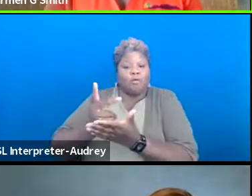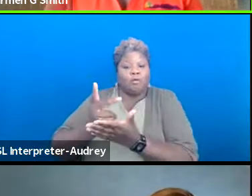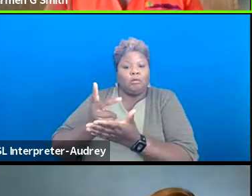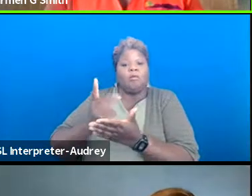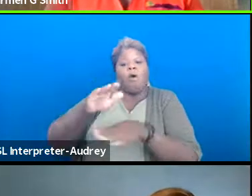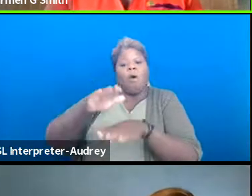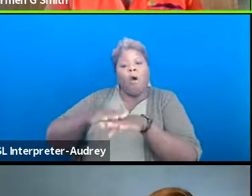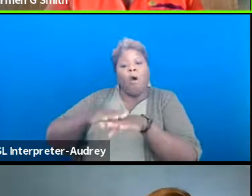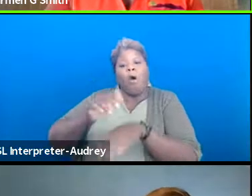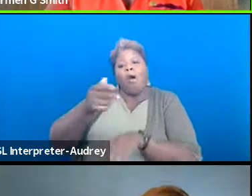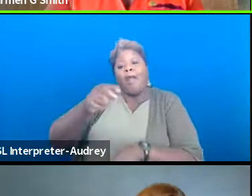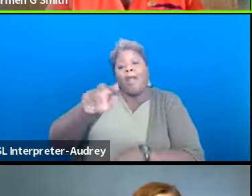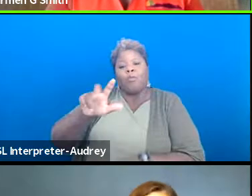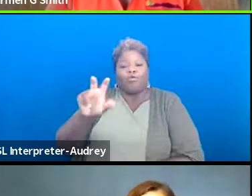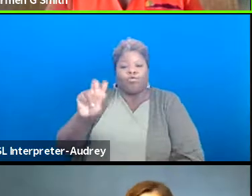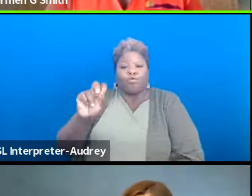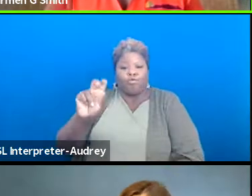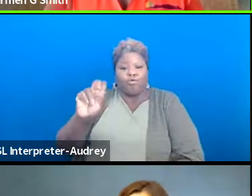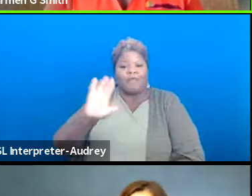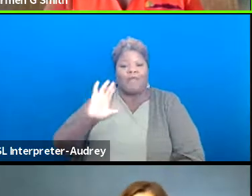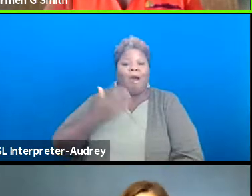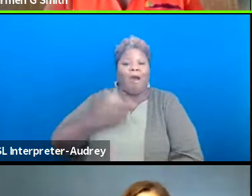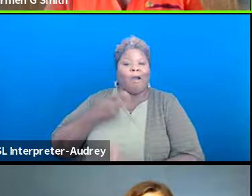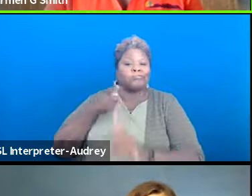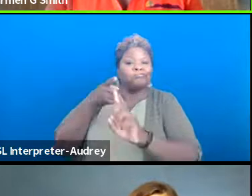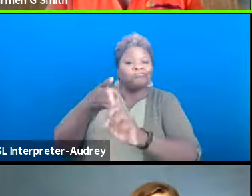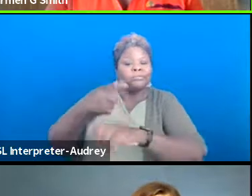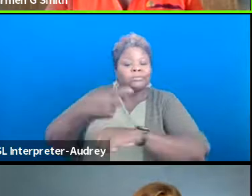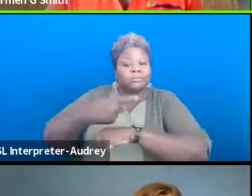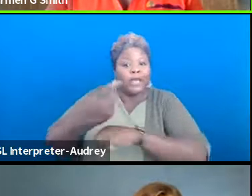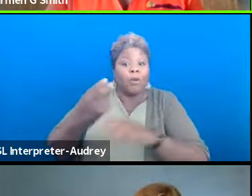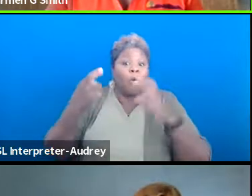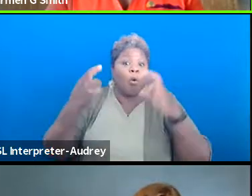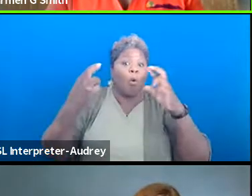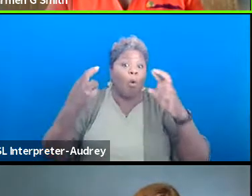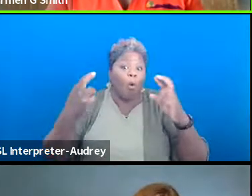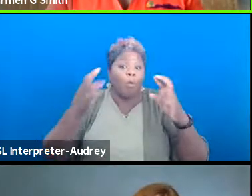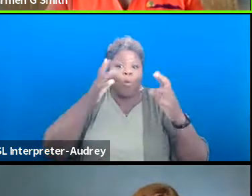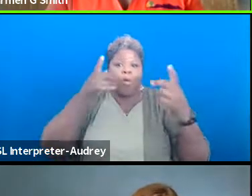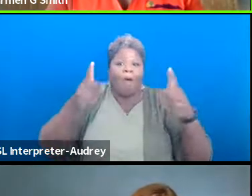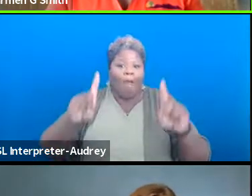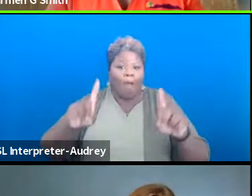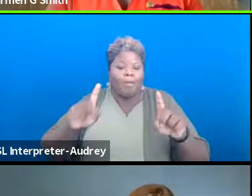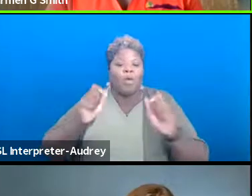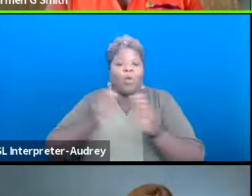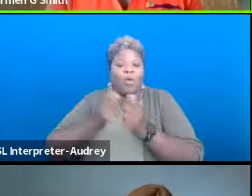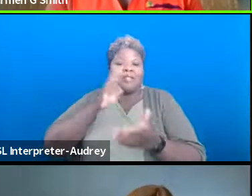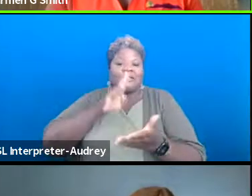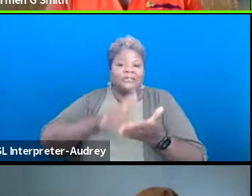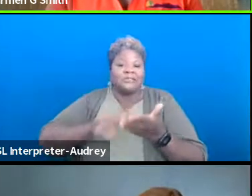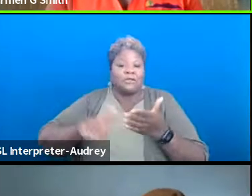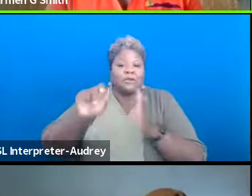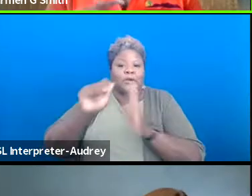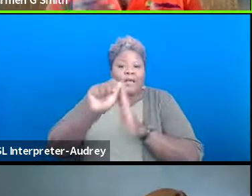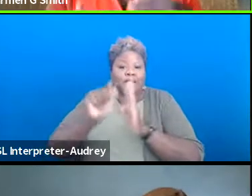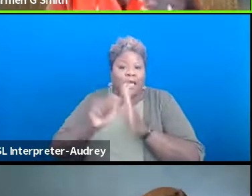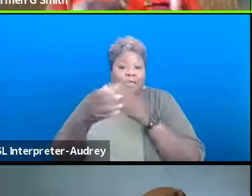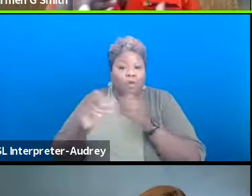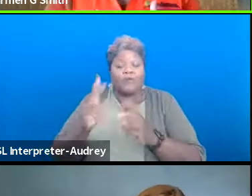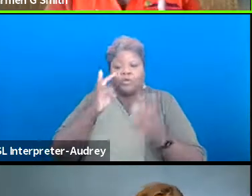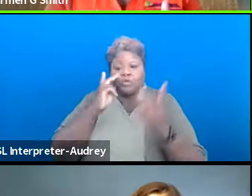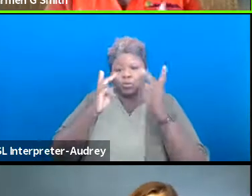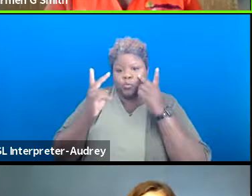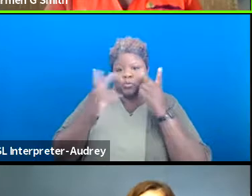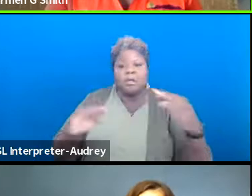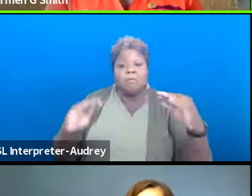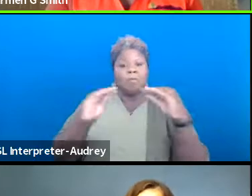April 30th. That is our target date, and we hope that that's what will happen with the Secretary of State's office. So you'll see